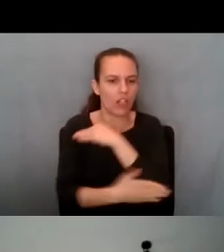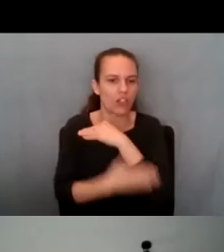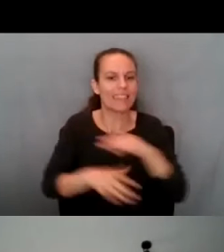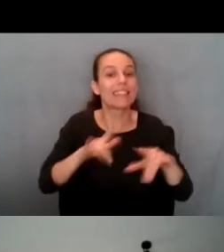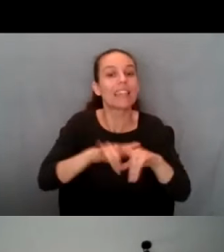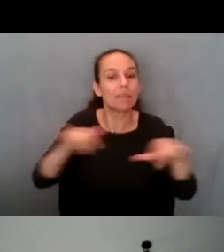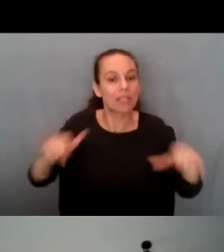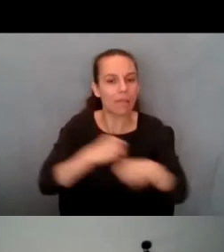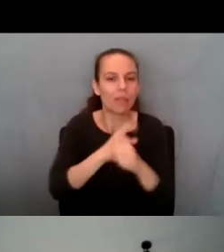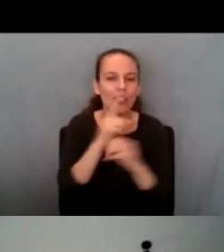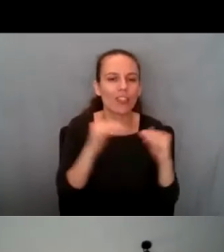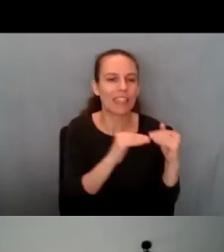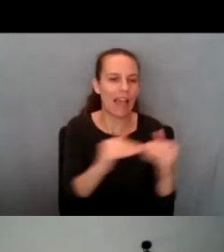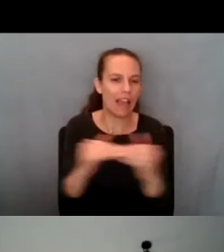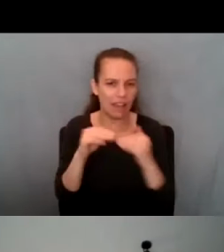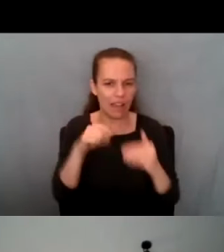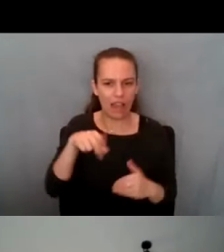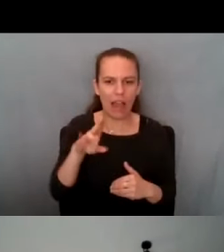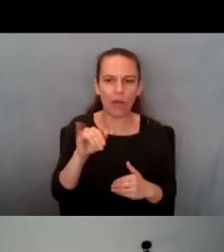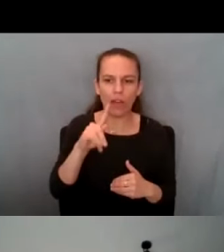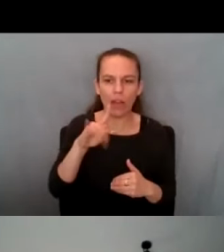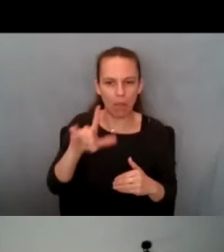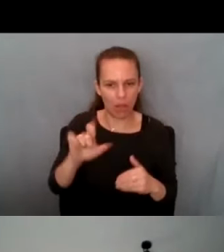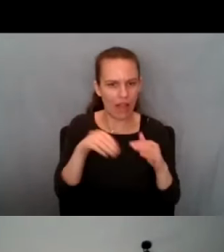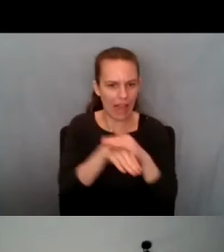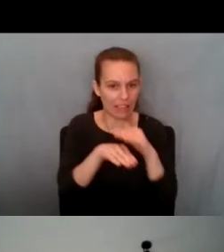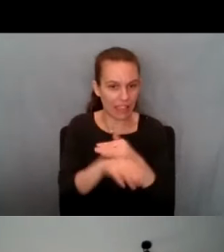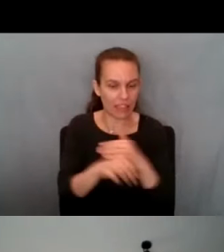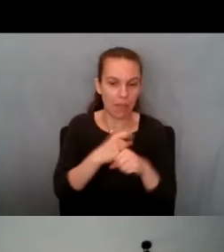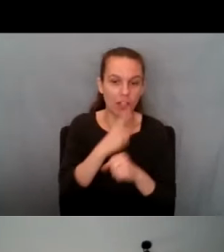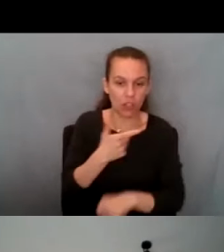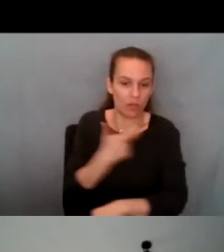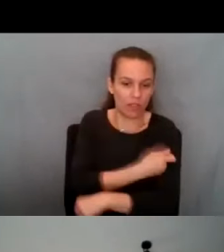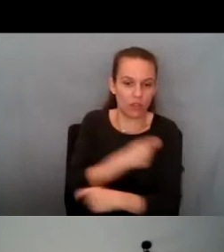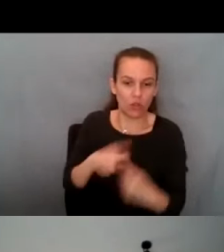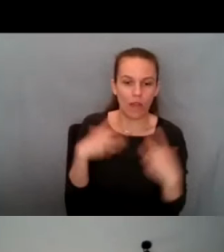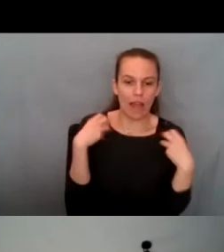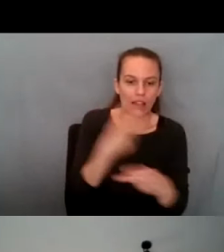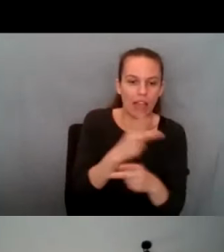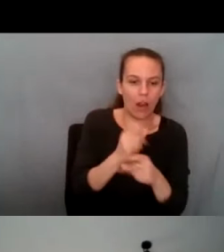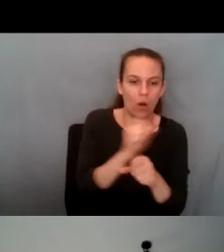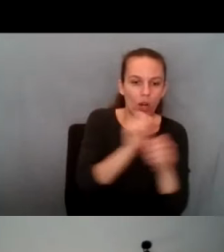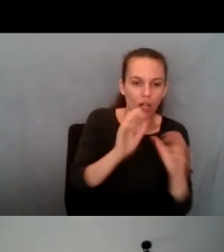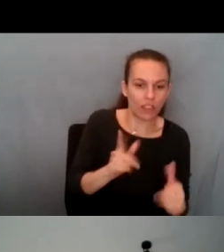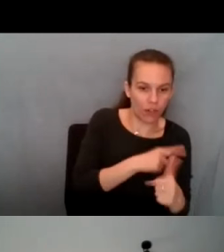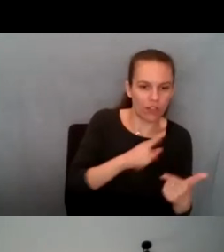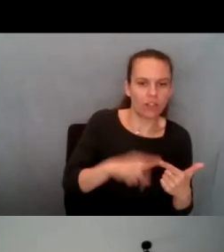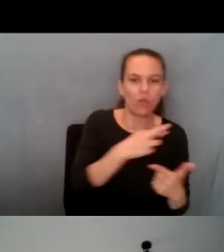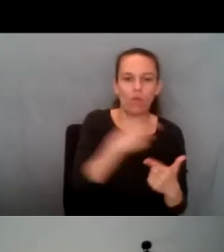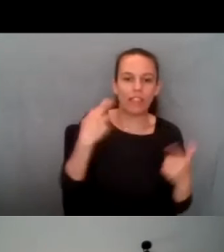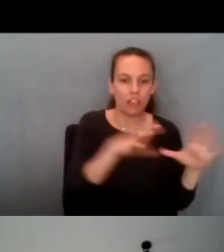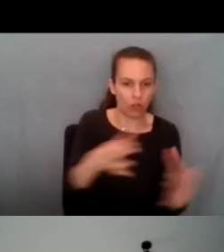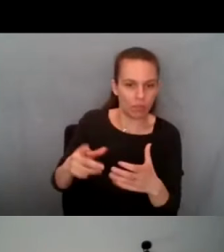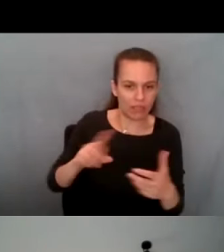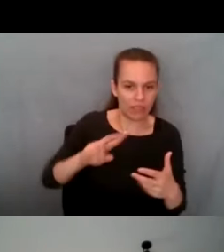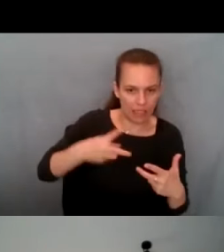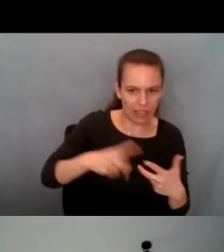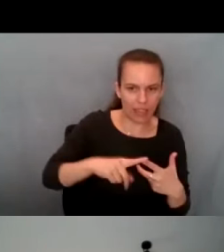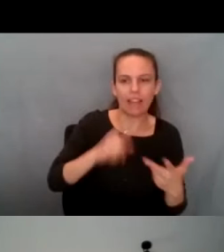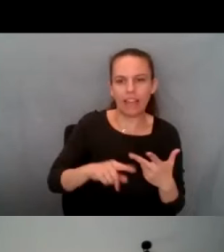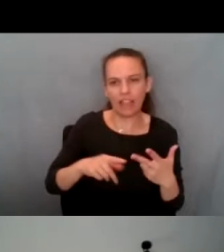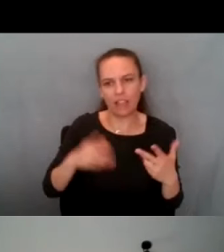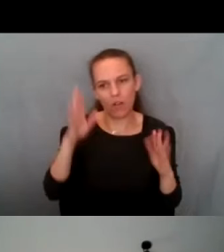it is equitable access and we cover healthcare workers first, risk populations first, and then gradually increase the number